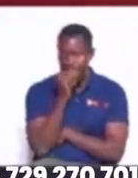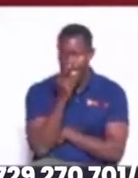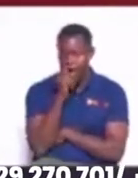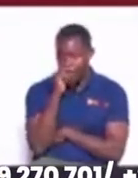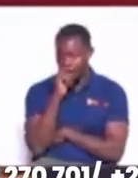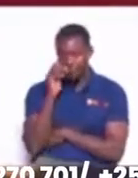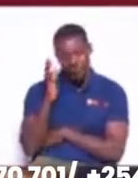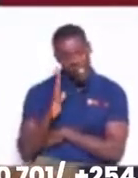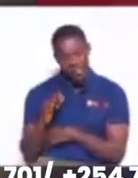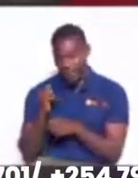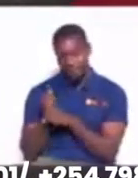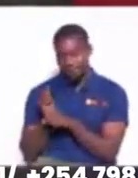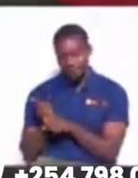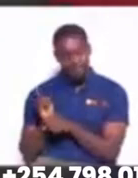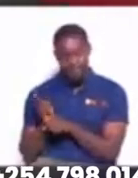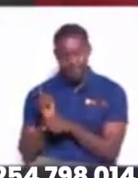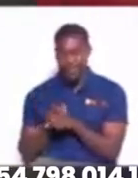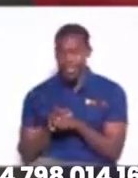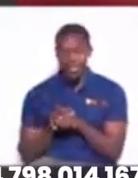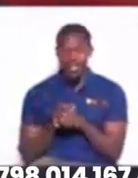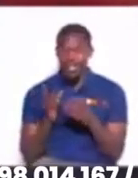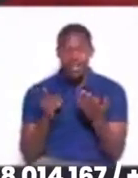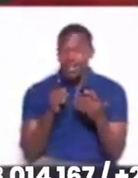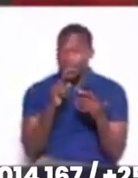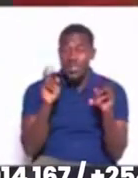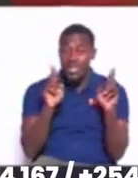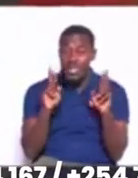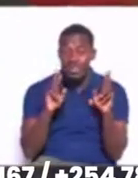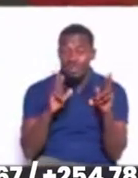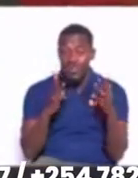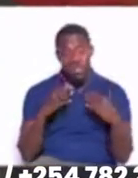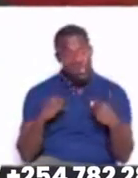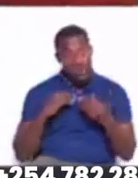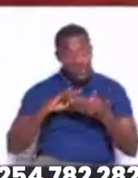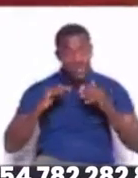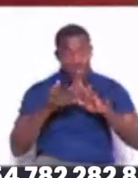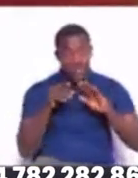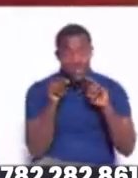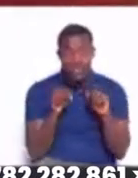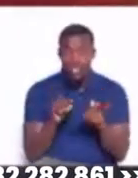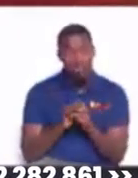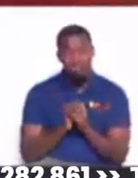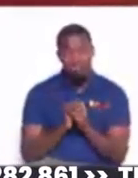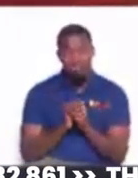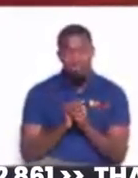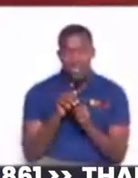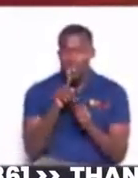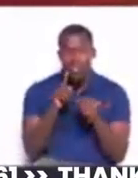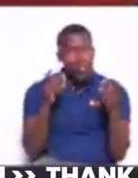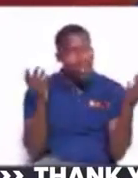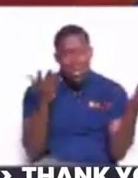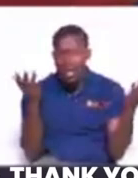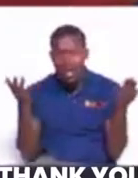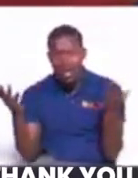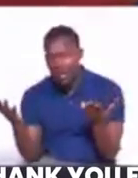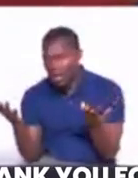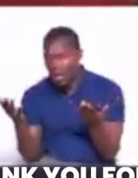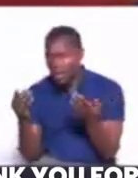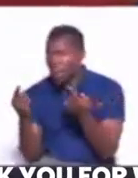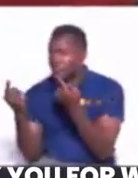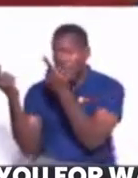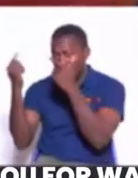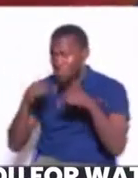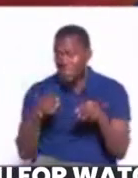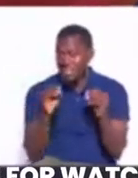Do you need forgiveness tonight? Wherever you are tonight, have you come to this meeting feeling condemned and guilty?